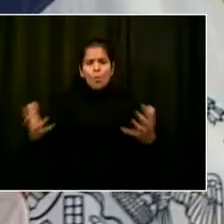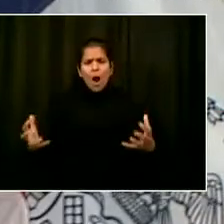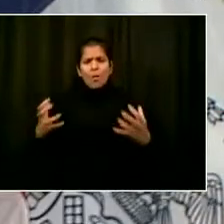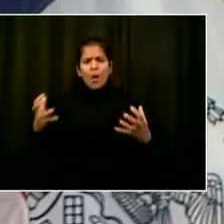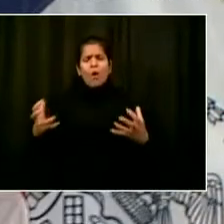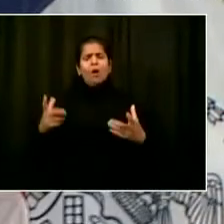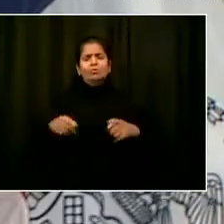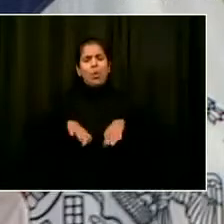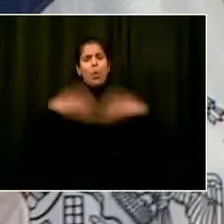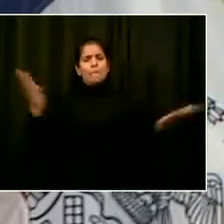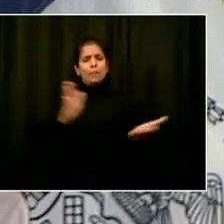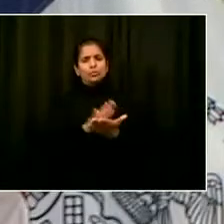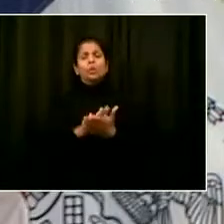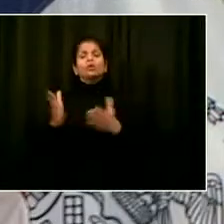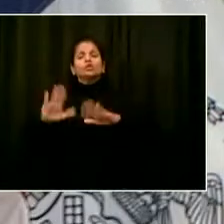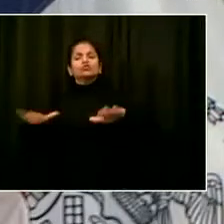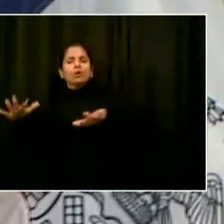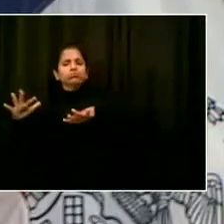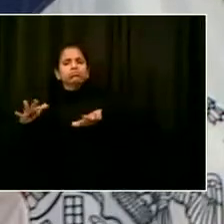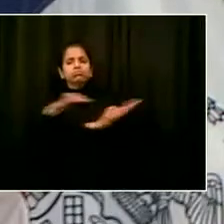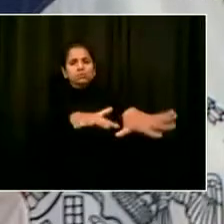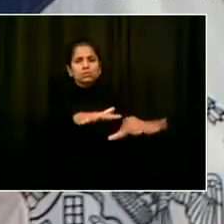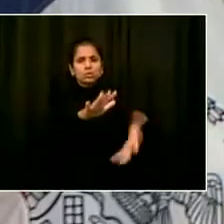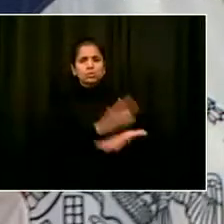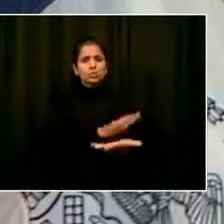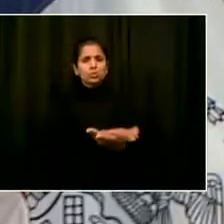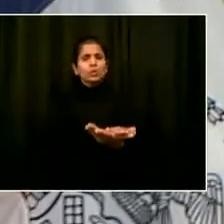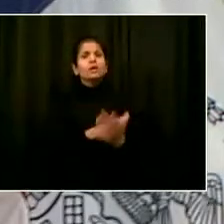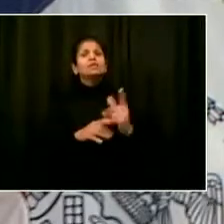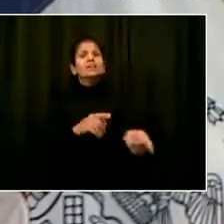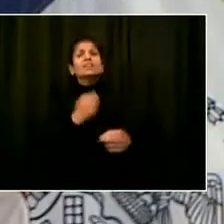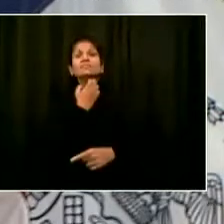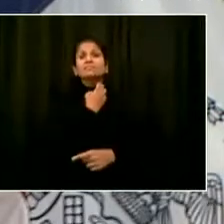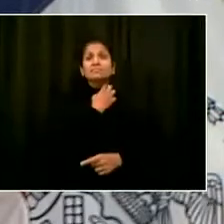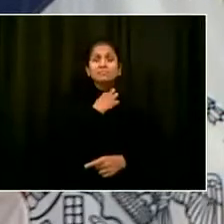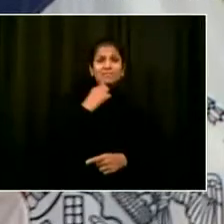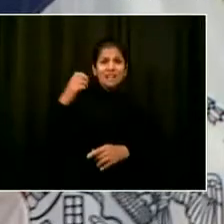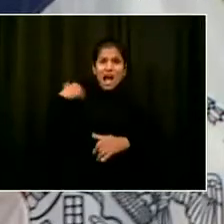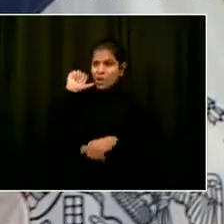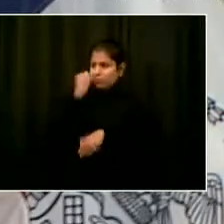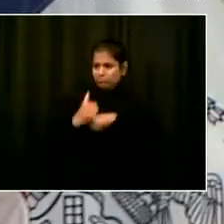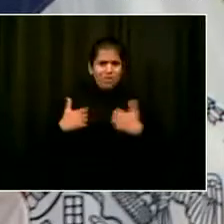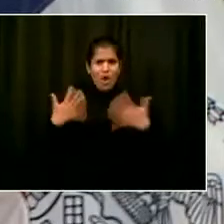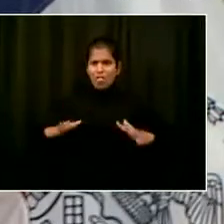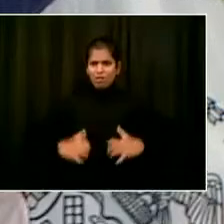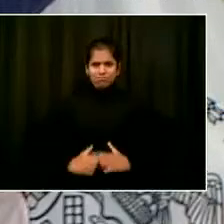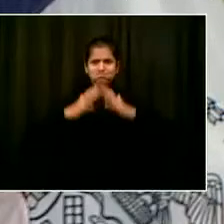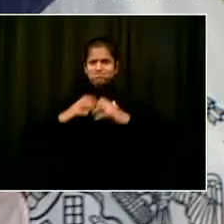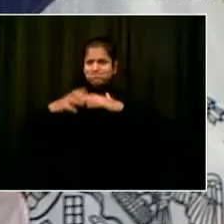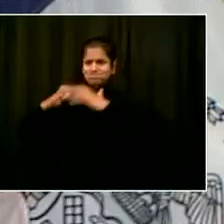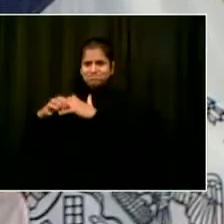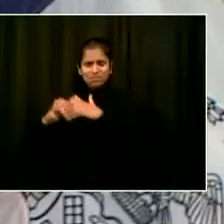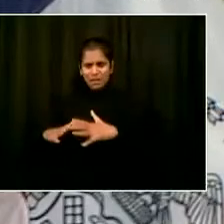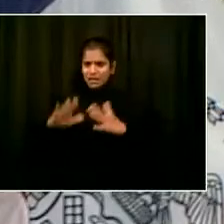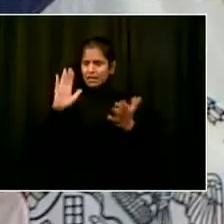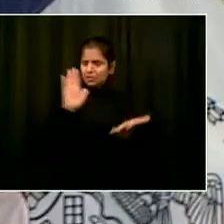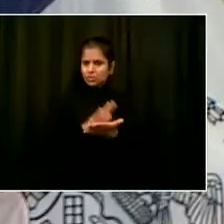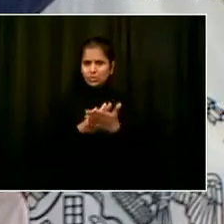incredible uh success with safety we showed that gold standard really worked in terms of keeping schools